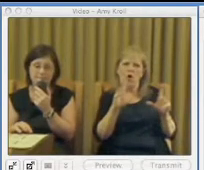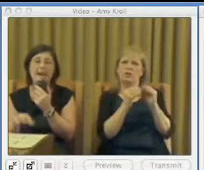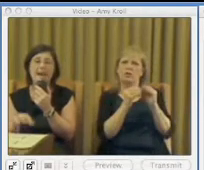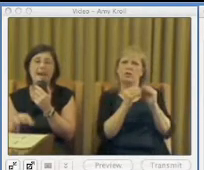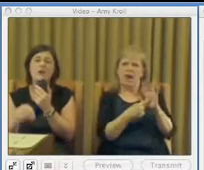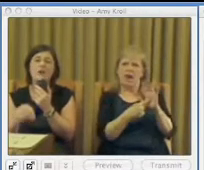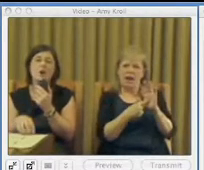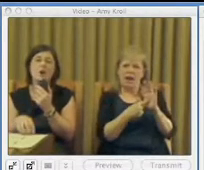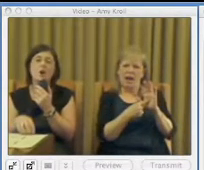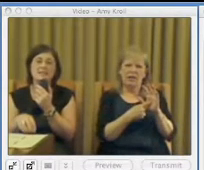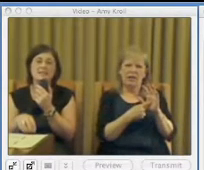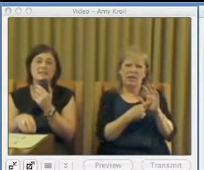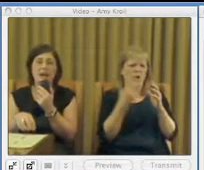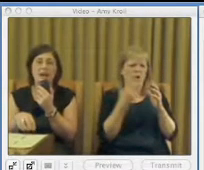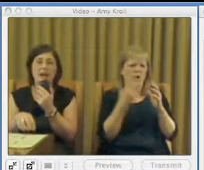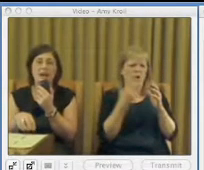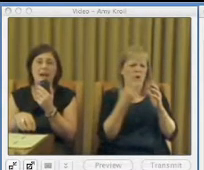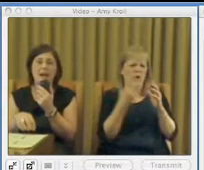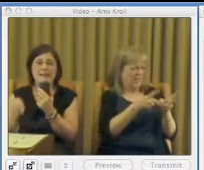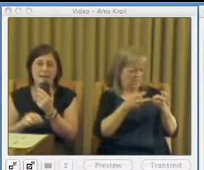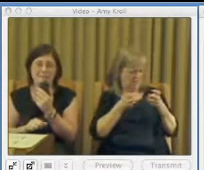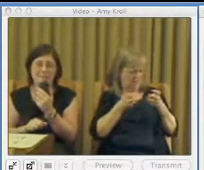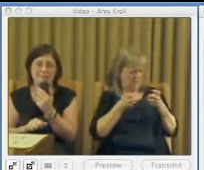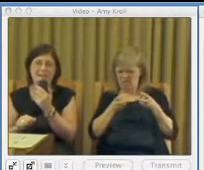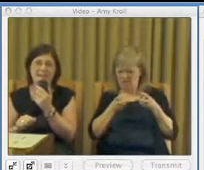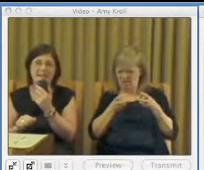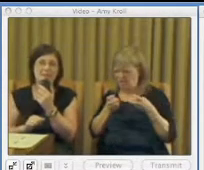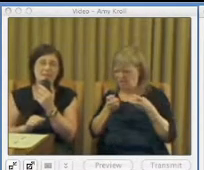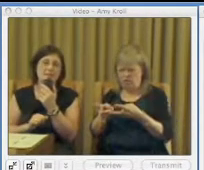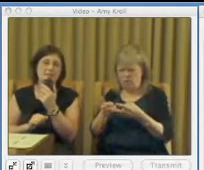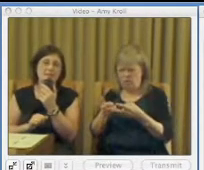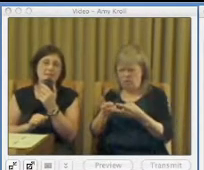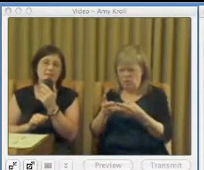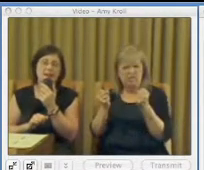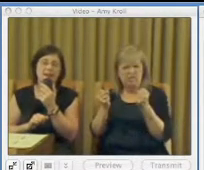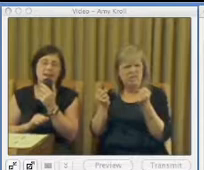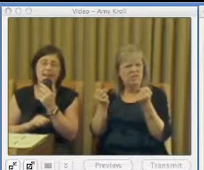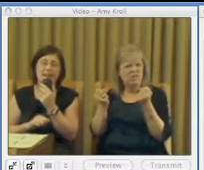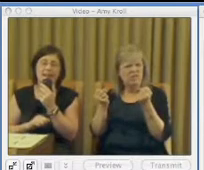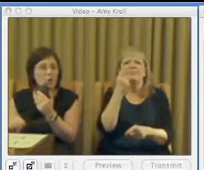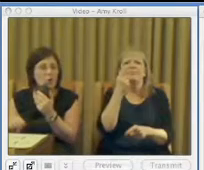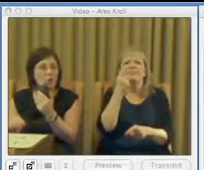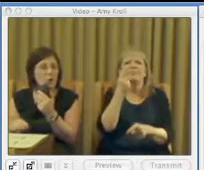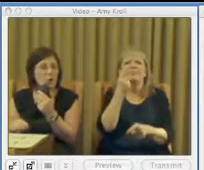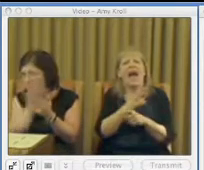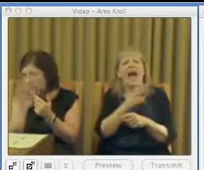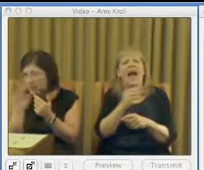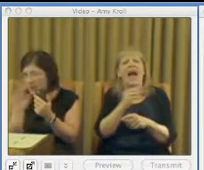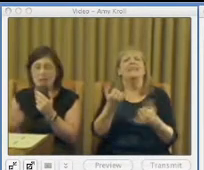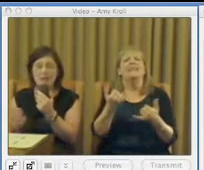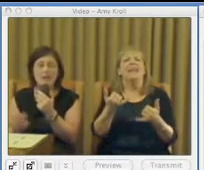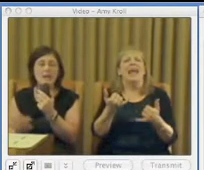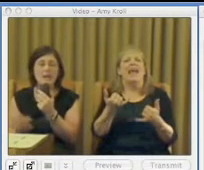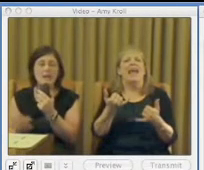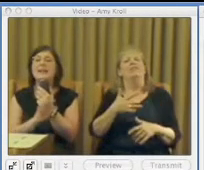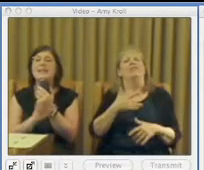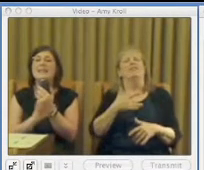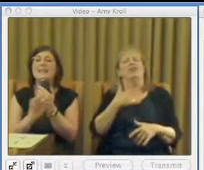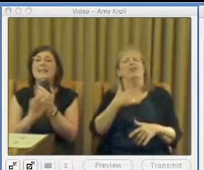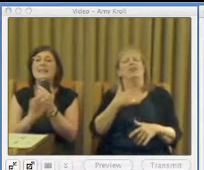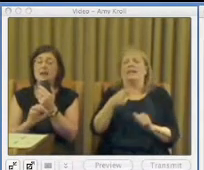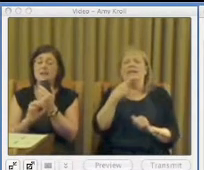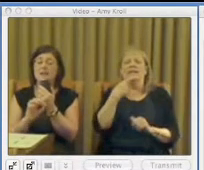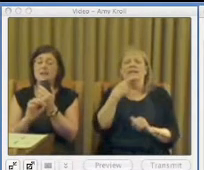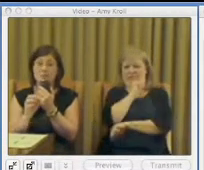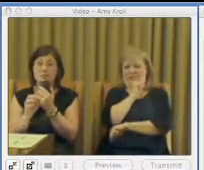doesn't work for us. And now we know that it's okay to say that. Because, again, I'm hoping that you're nodding along